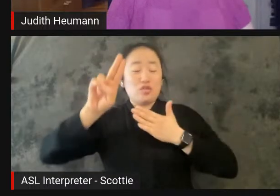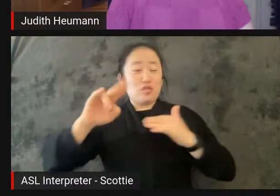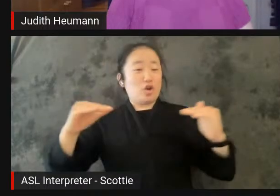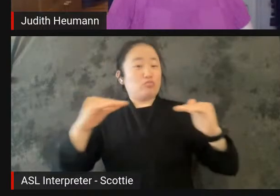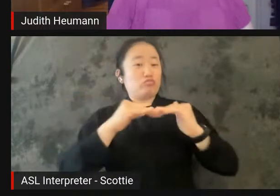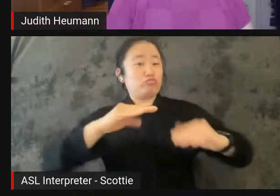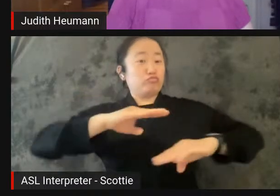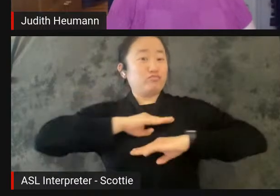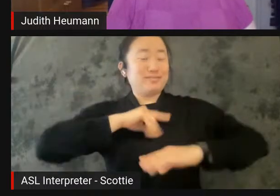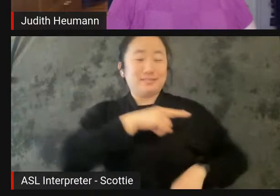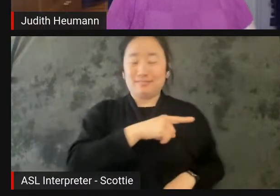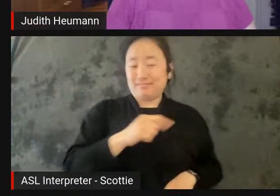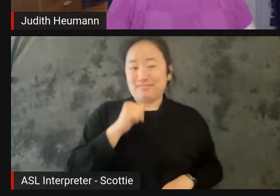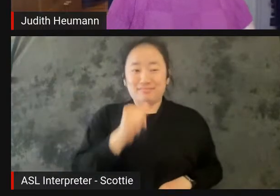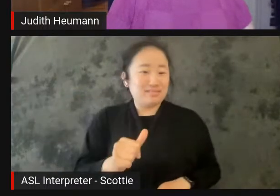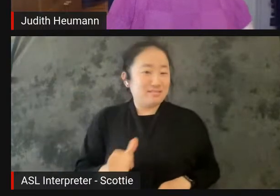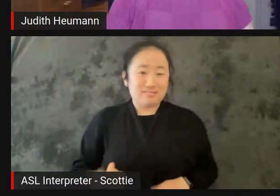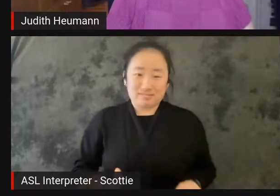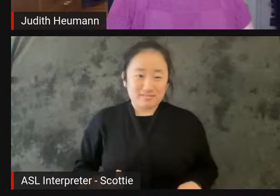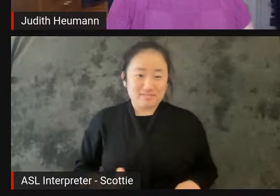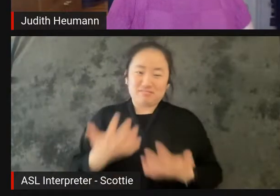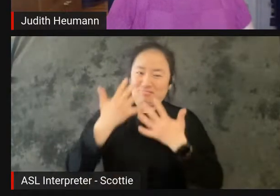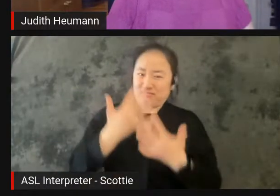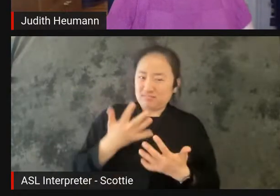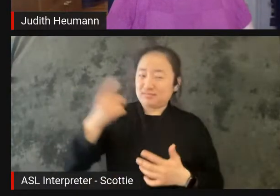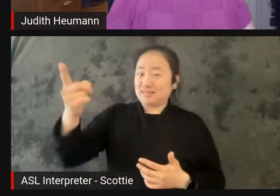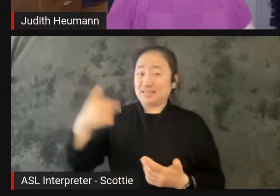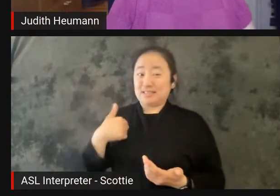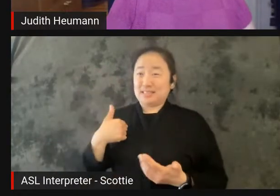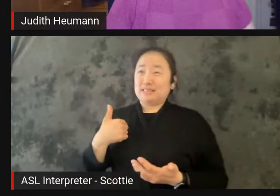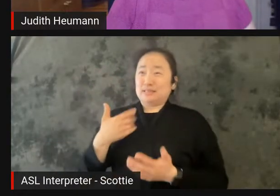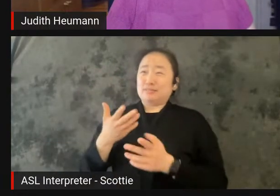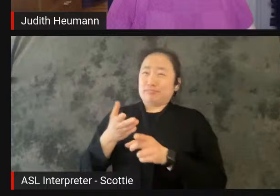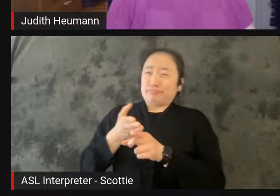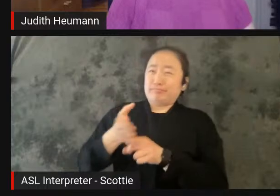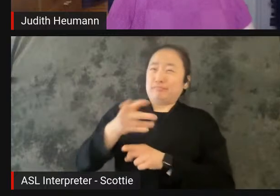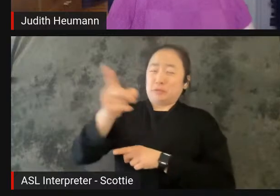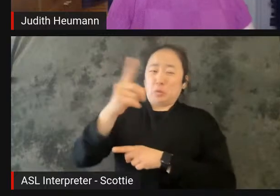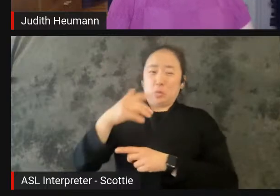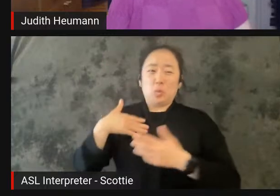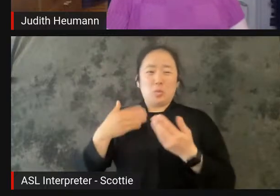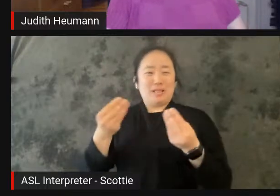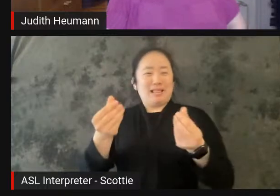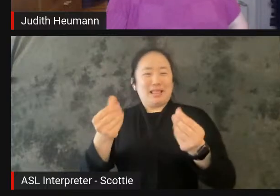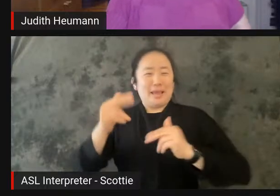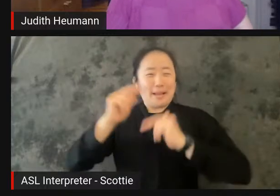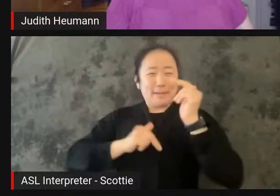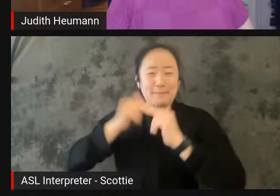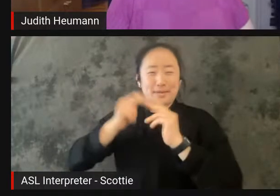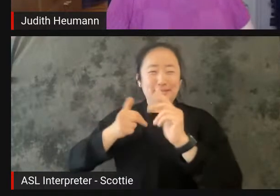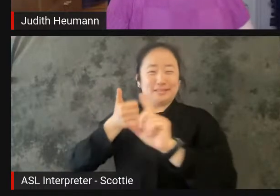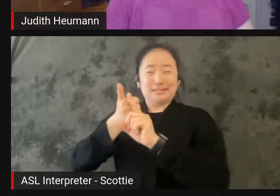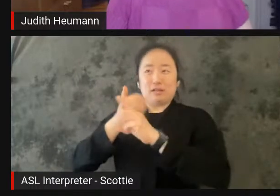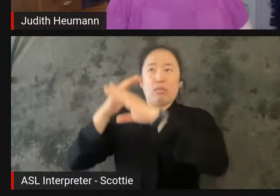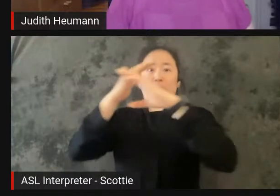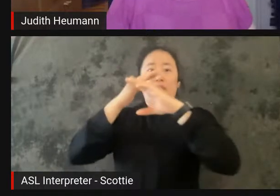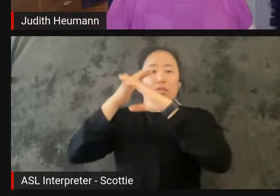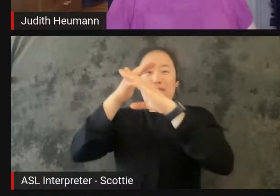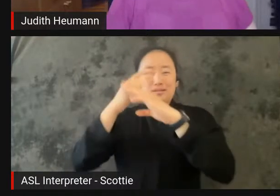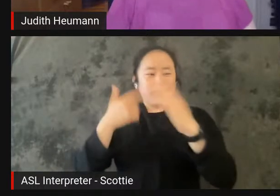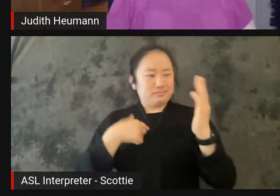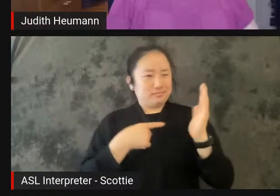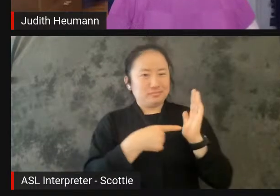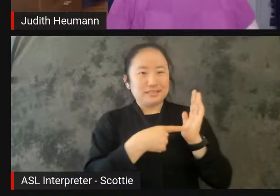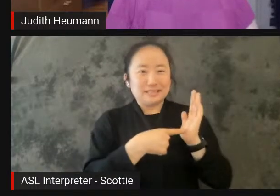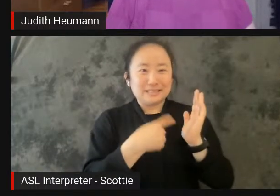think more broadly than that, in addressing issues as you've discussed a little, and other speakers already have mentioned,